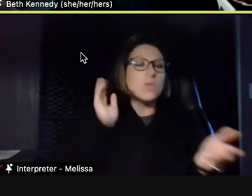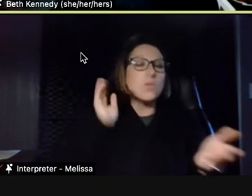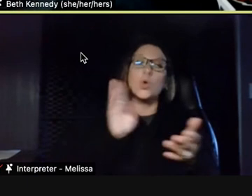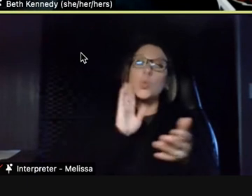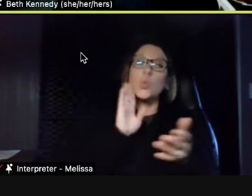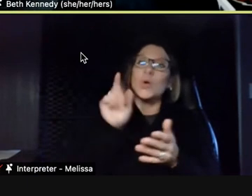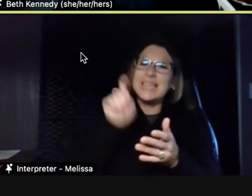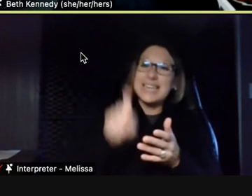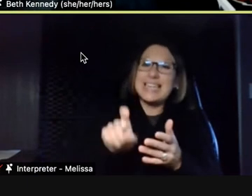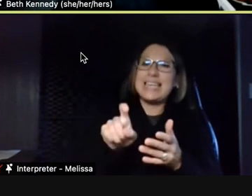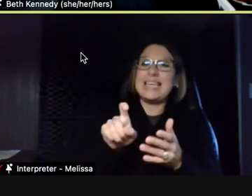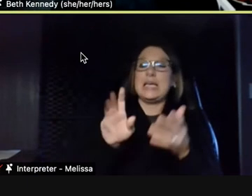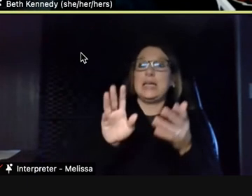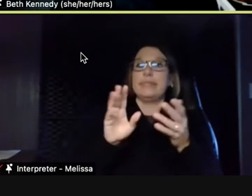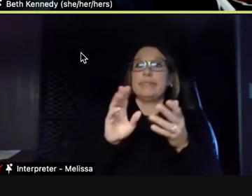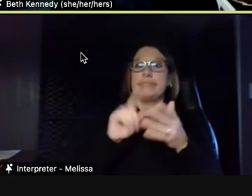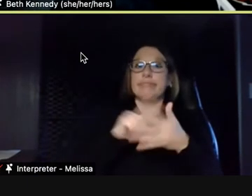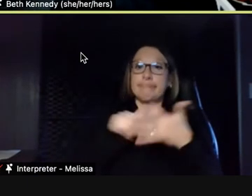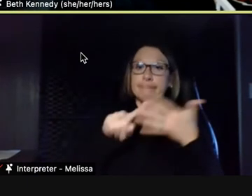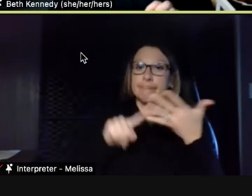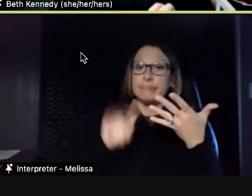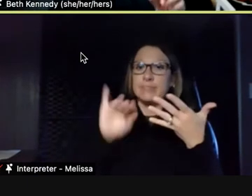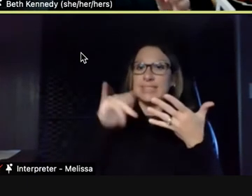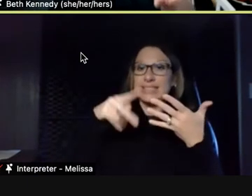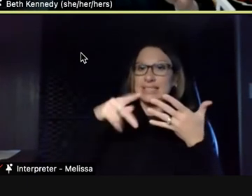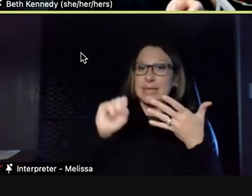and make an intervener happen on a team.